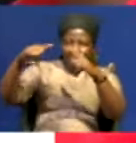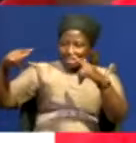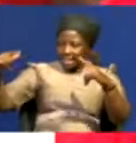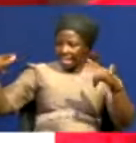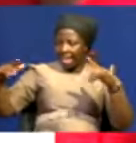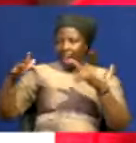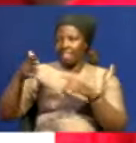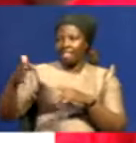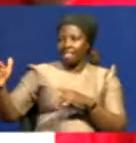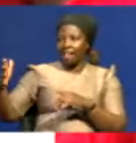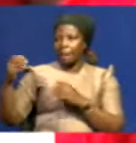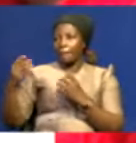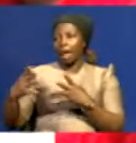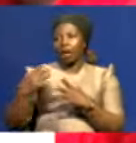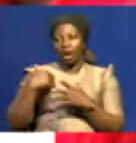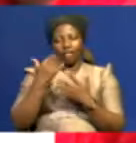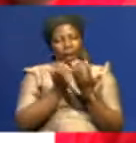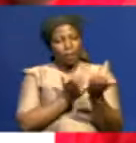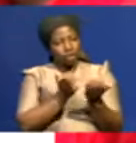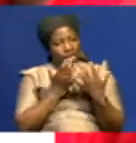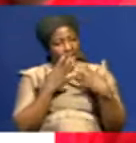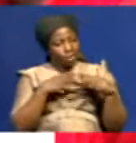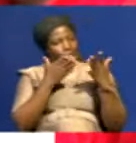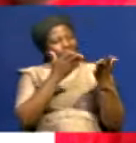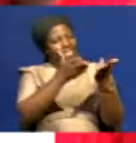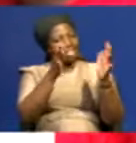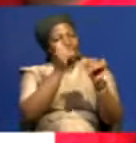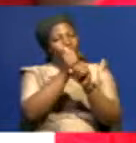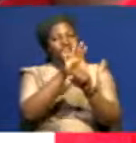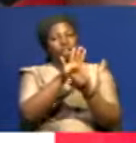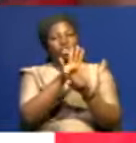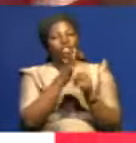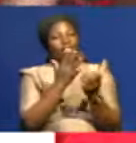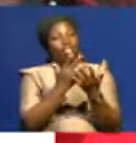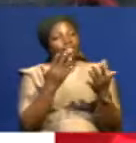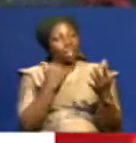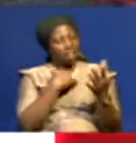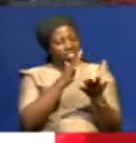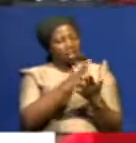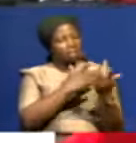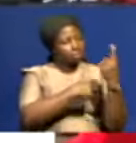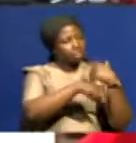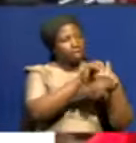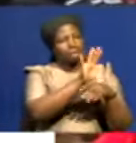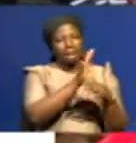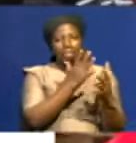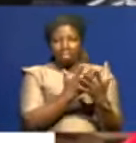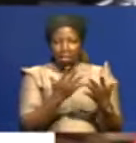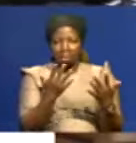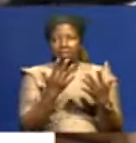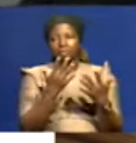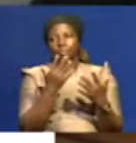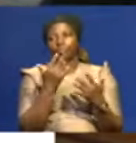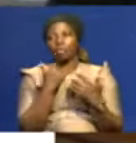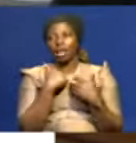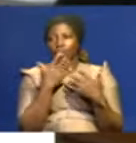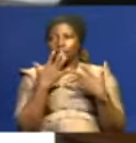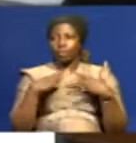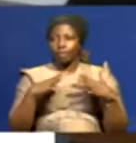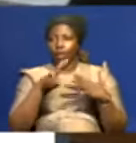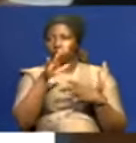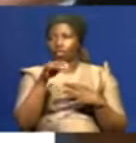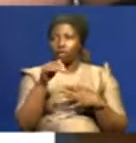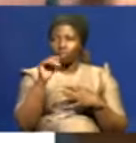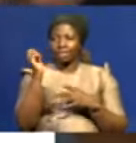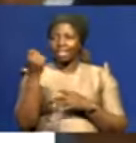have a lot of vendors doing a lot of stuff. We have people selling their merchandise, branded merchandise. We have people from the CAS, Kenya